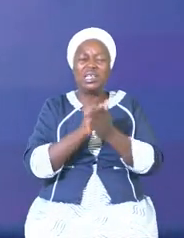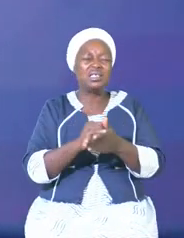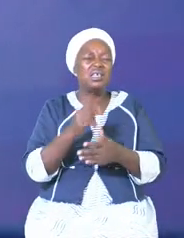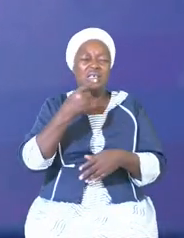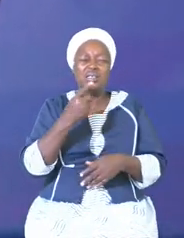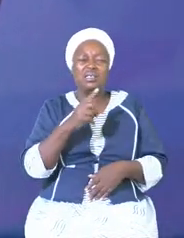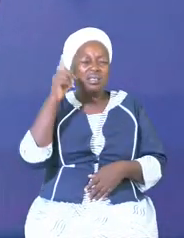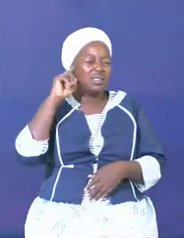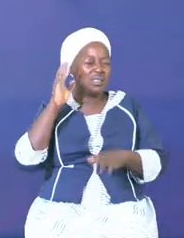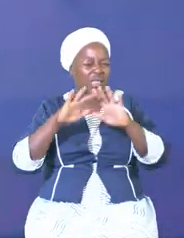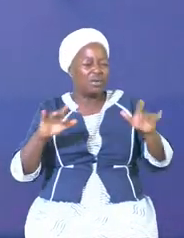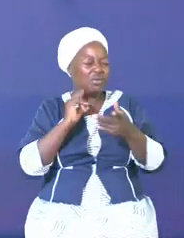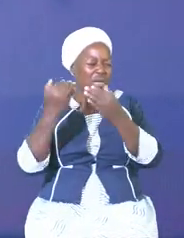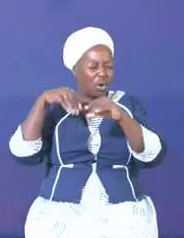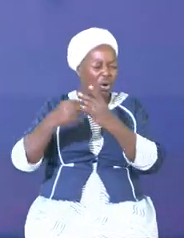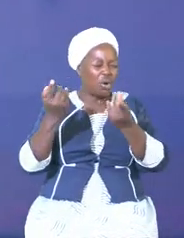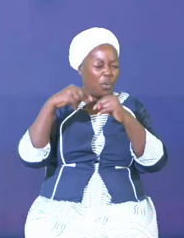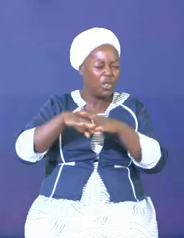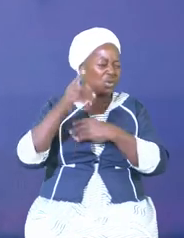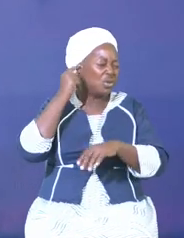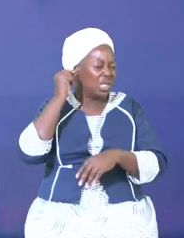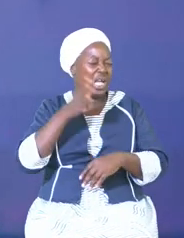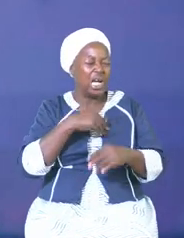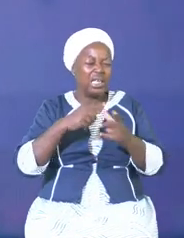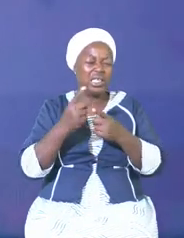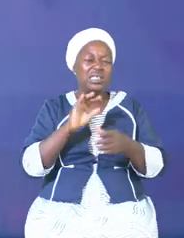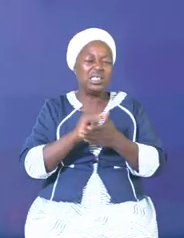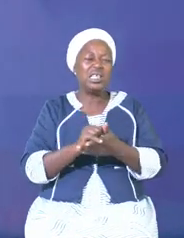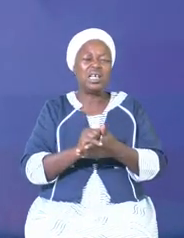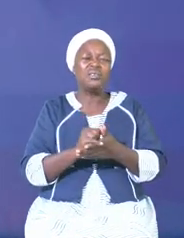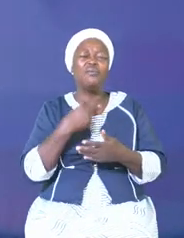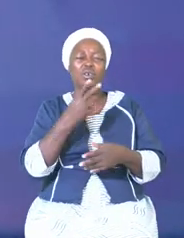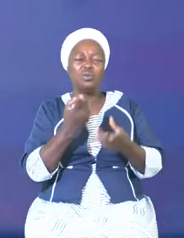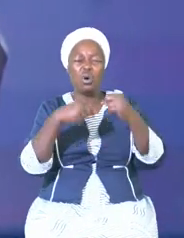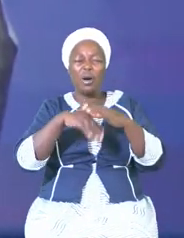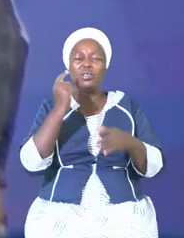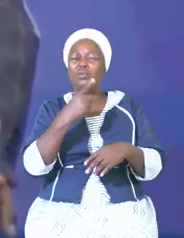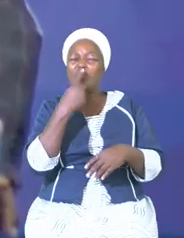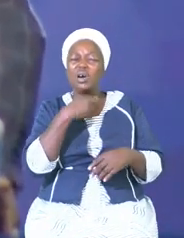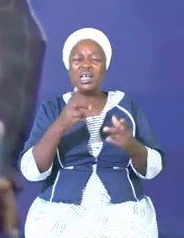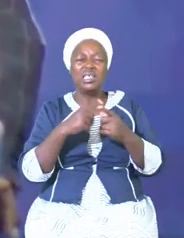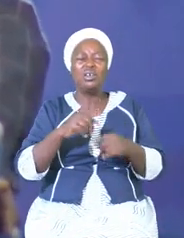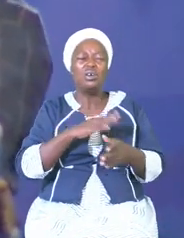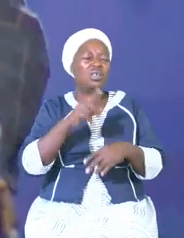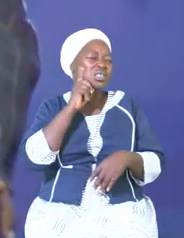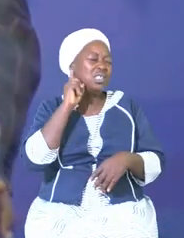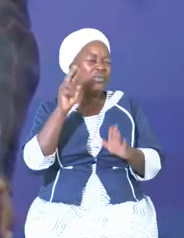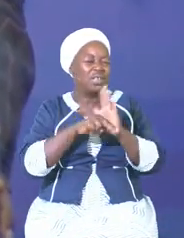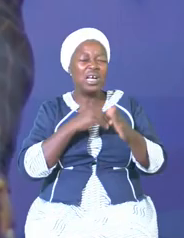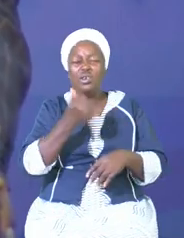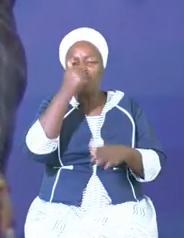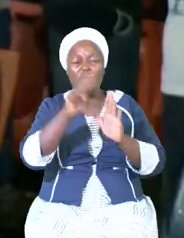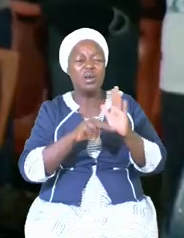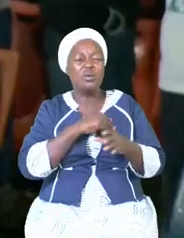ear, and sound will come out of your mouth, and the dumbness and the deafness, well, the deafness will vanish away